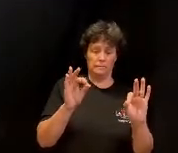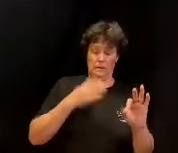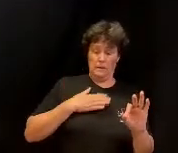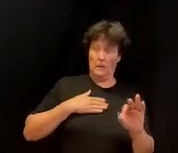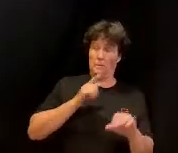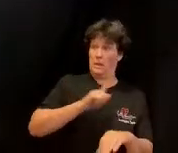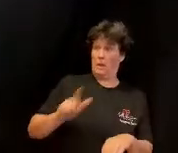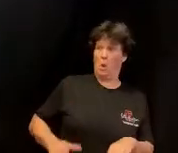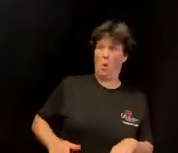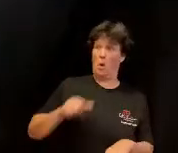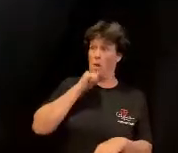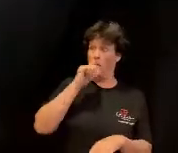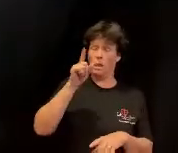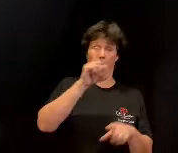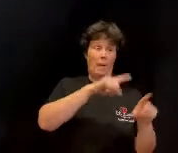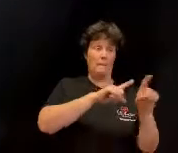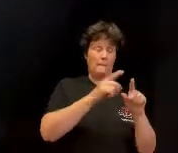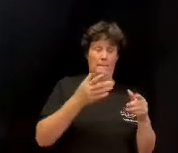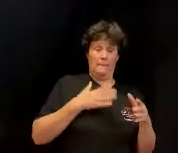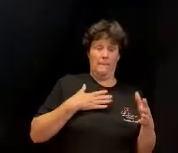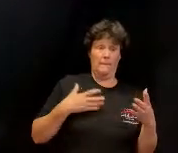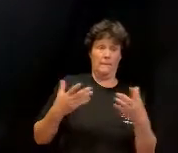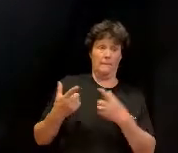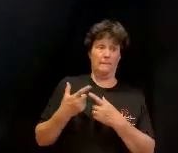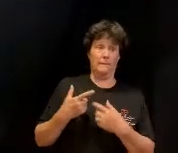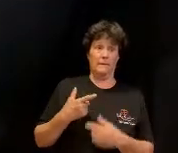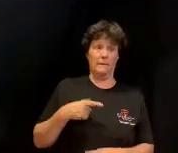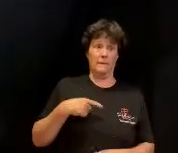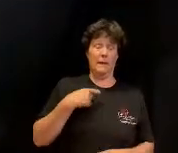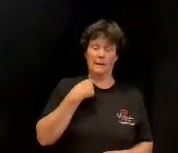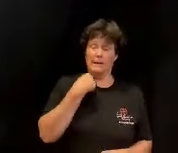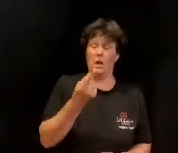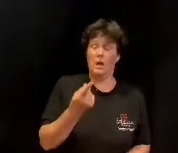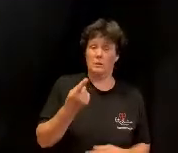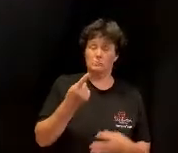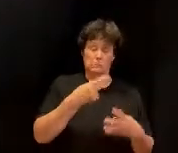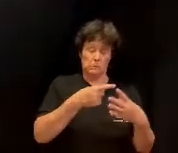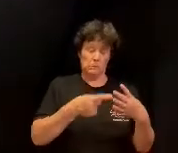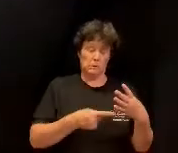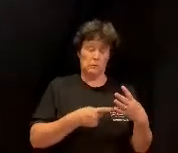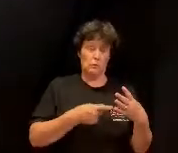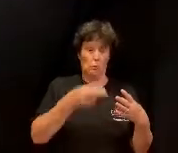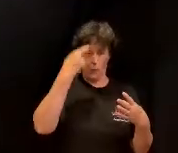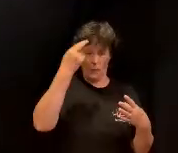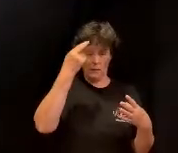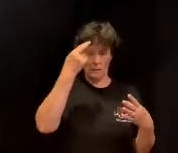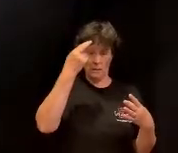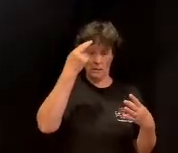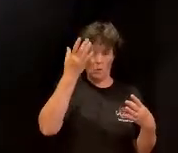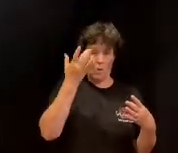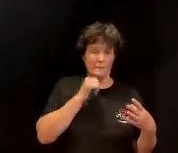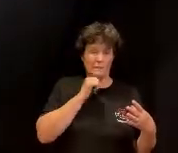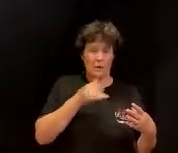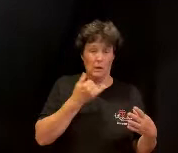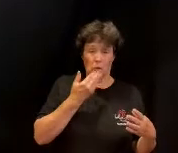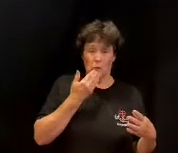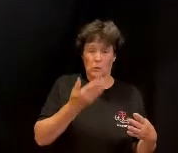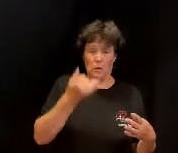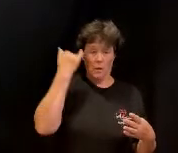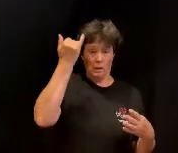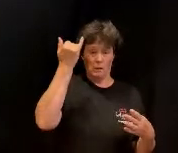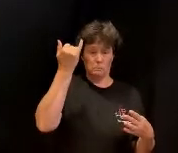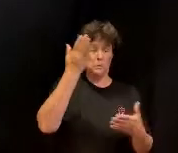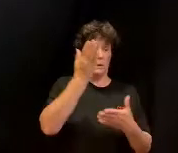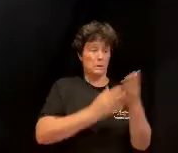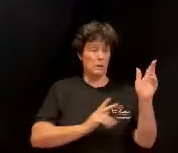tell you an oodle of bunch of reasons why that's not a good idea. But I'm not here. There's people that drink and drink wine